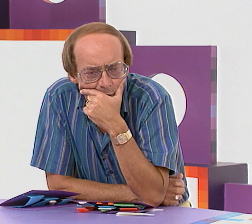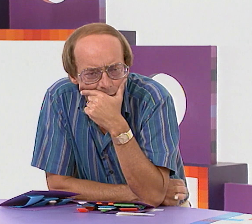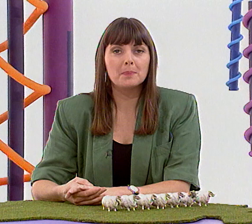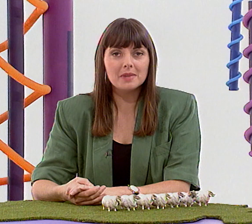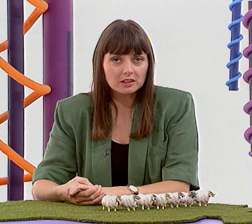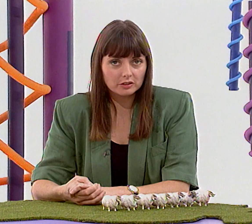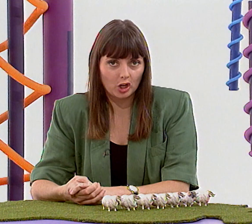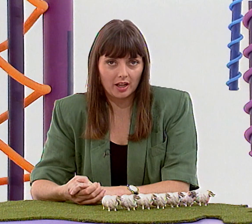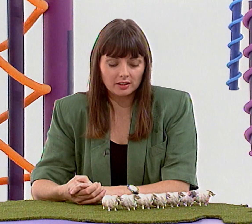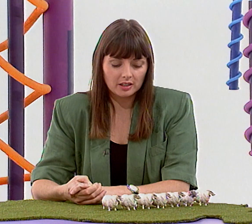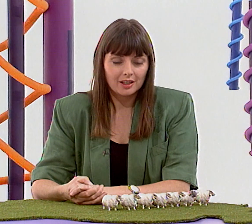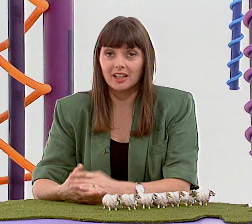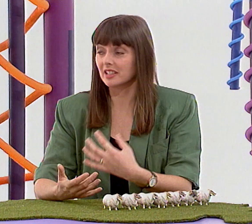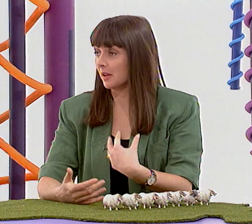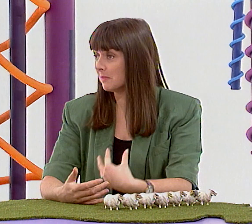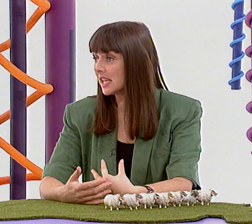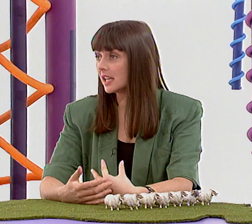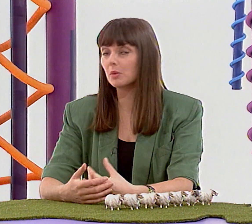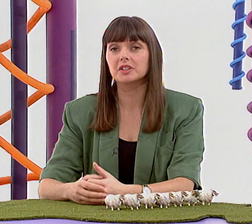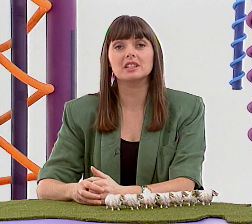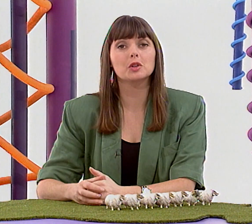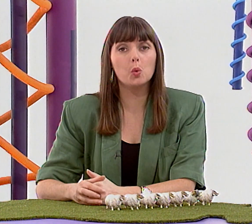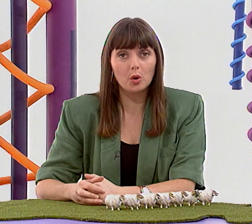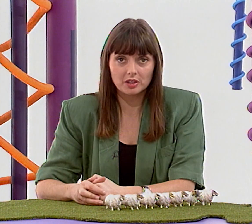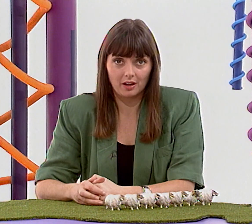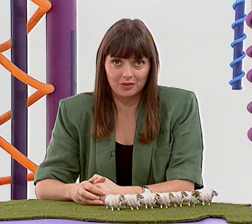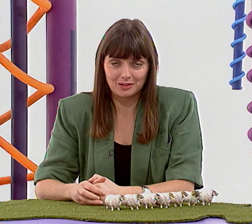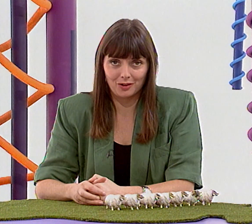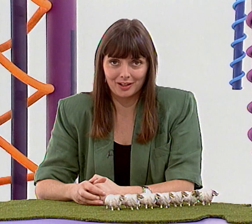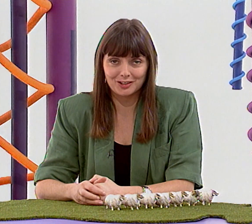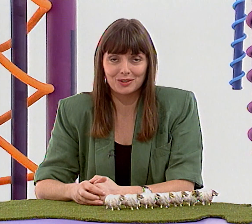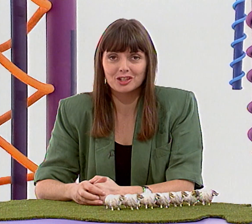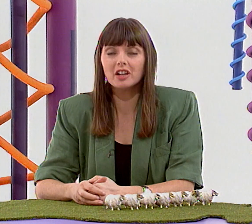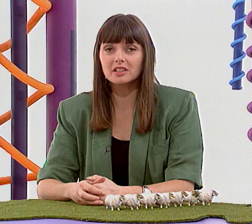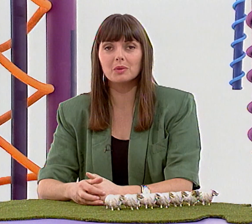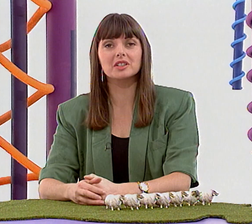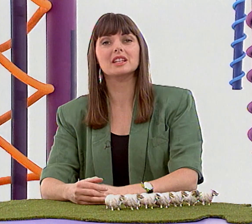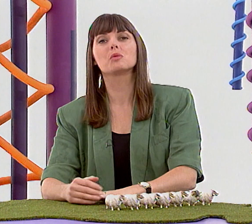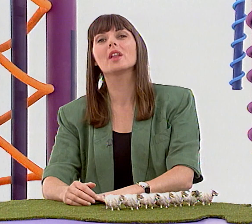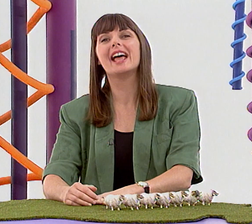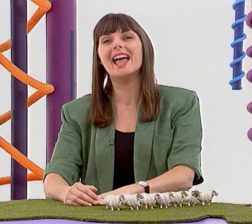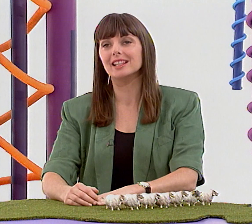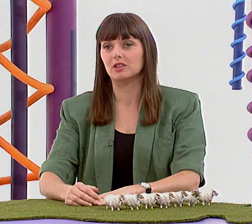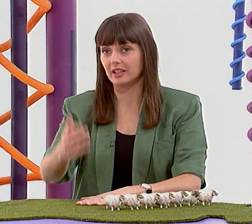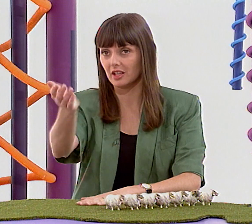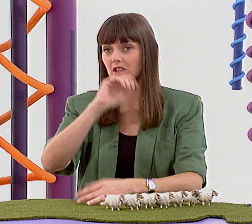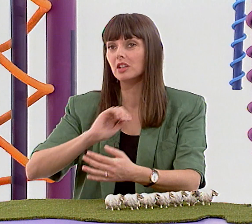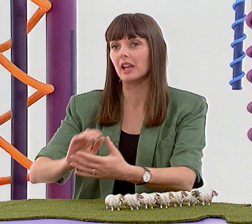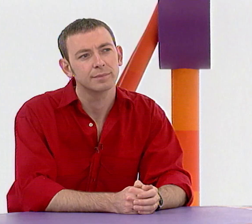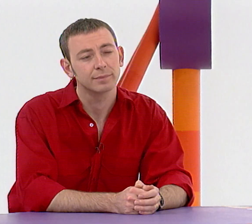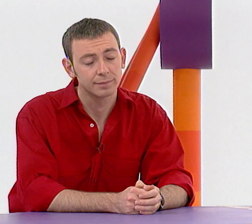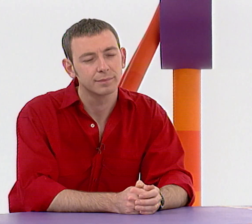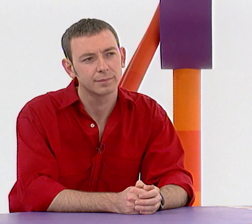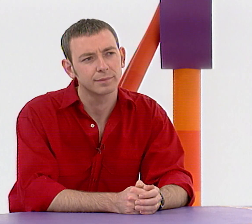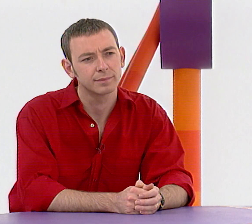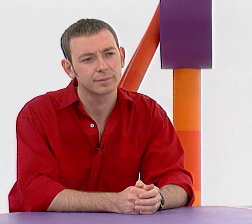Then to his middle child, let's say me, he wanted to give a quarter of his flock, and to his youngest, wanted to give one eighth. Let's say that's you,